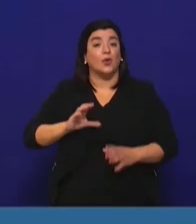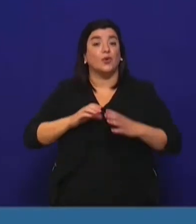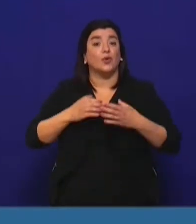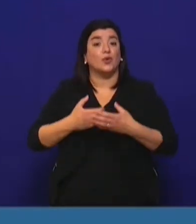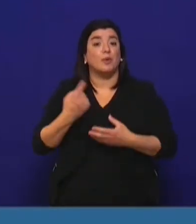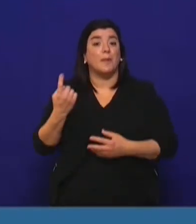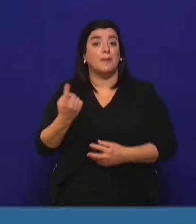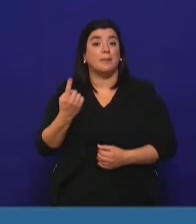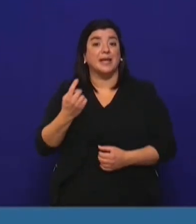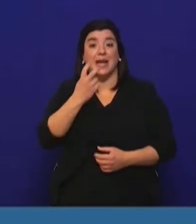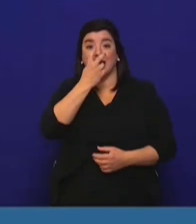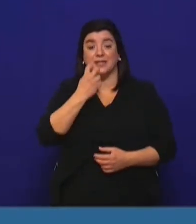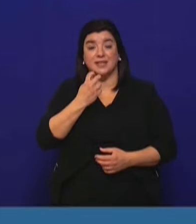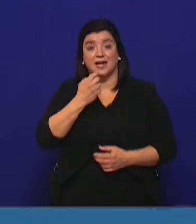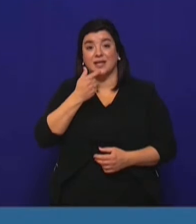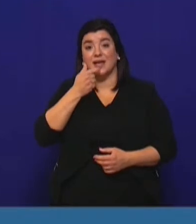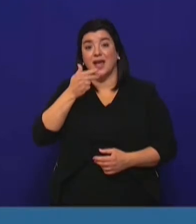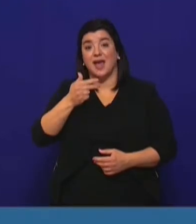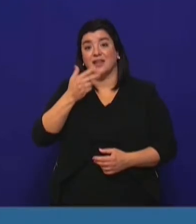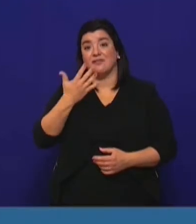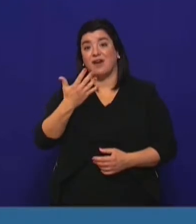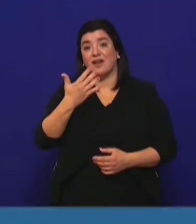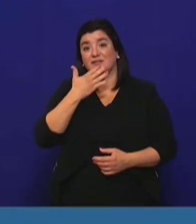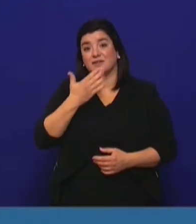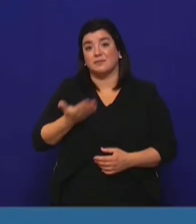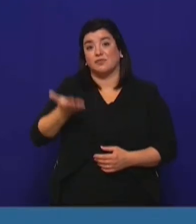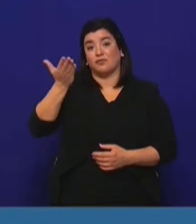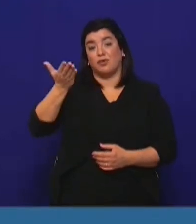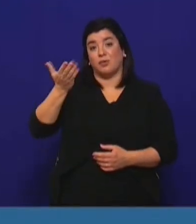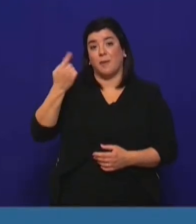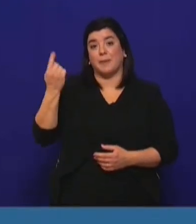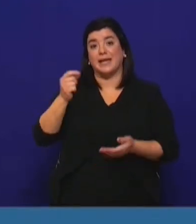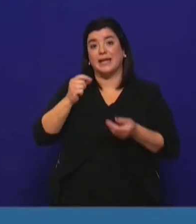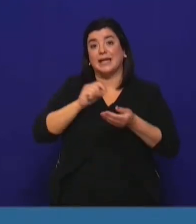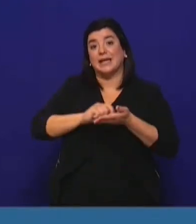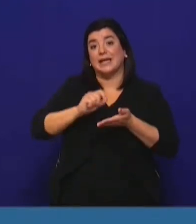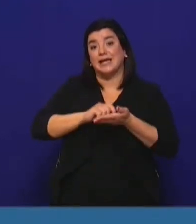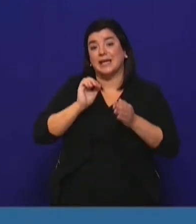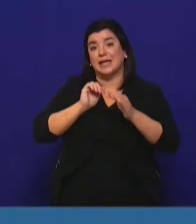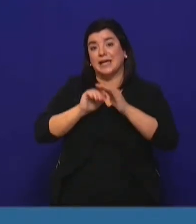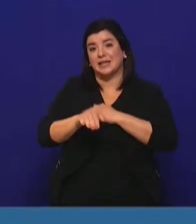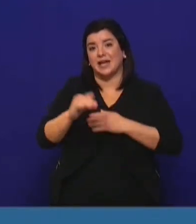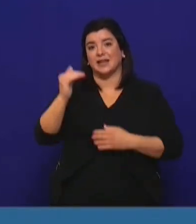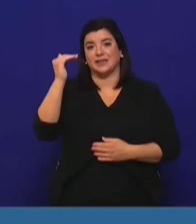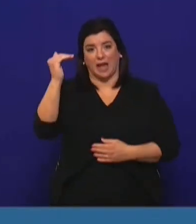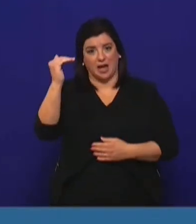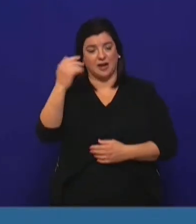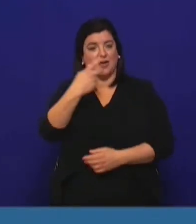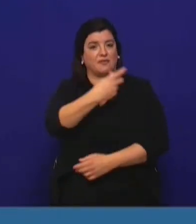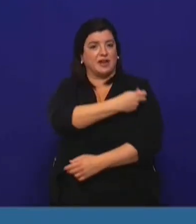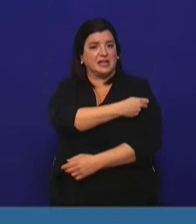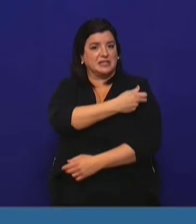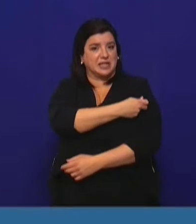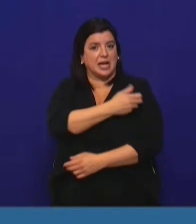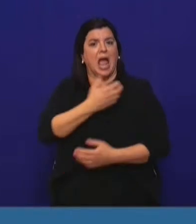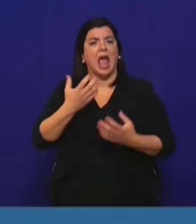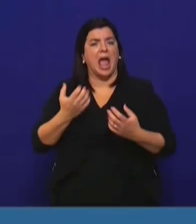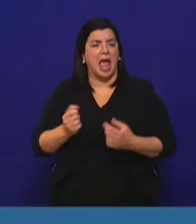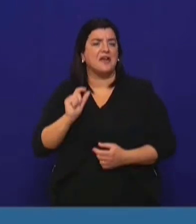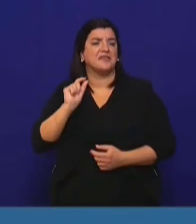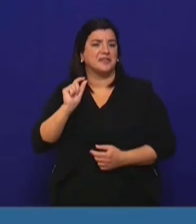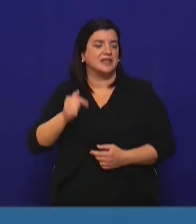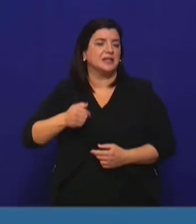ta' il-fuq minn 85 sena, daw kollha li batnilhom litri huma tlaqmu u jekk baqa' xi ftit nies li għadhom